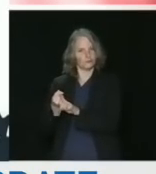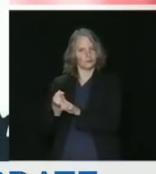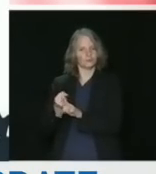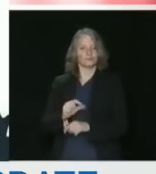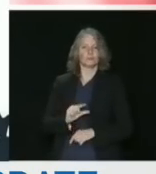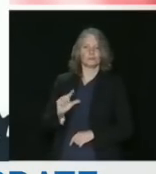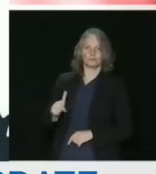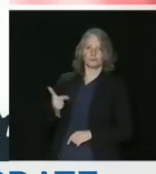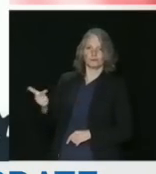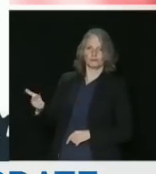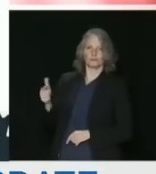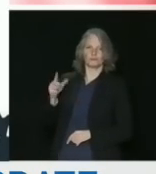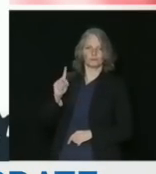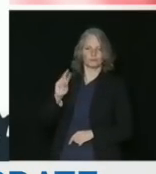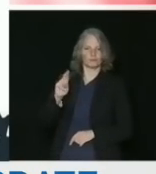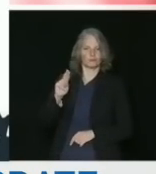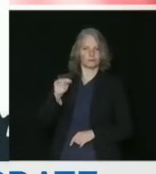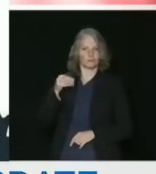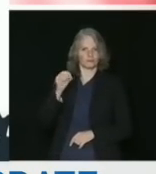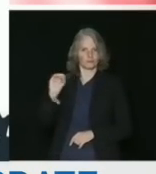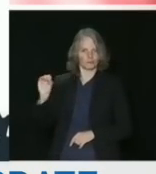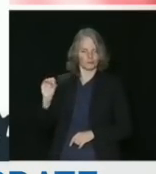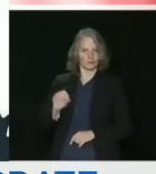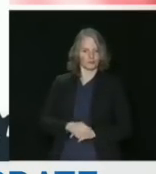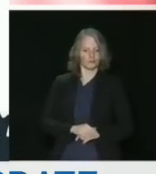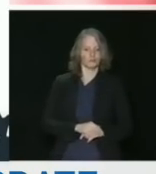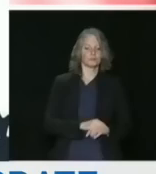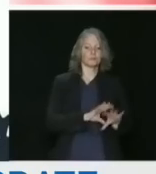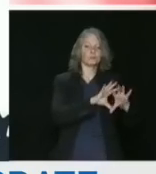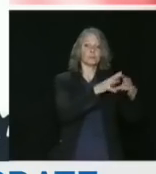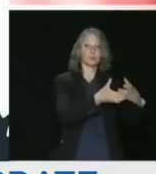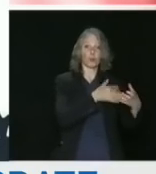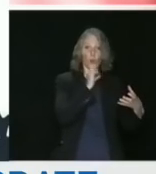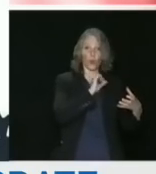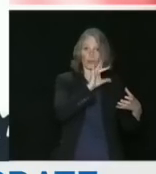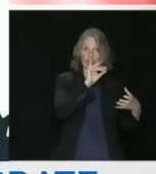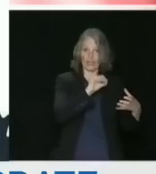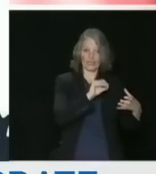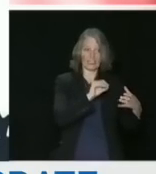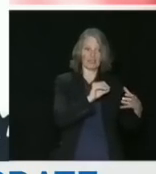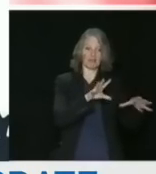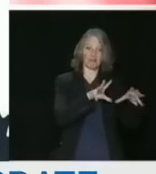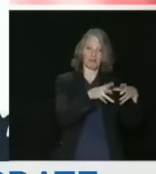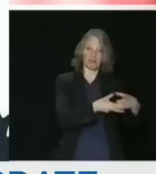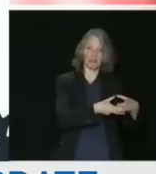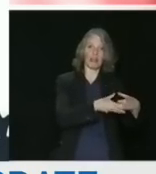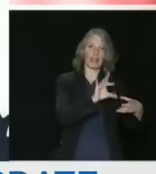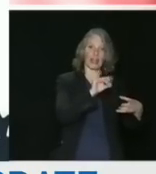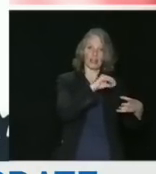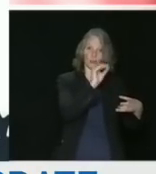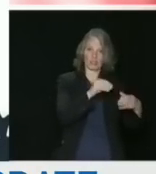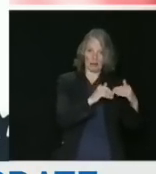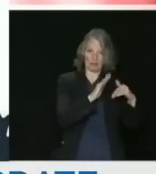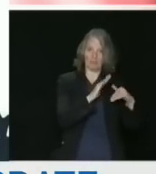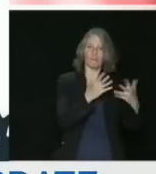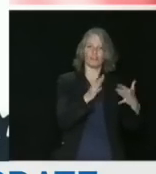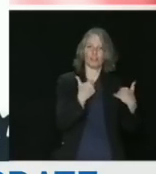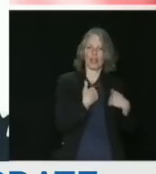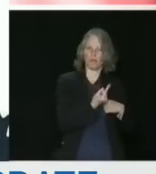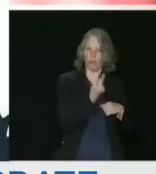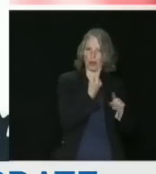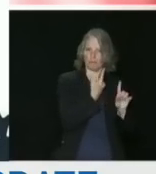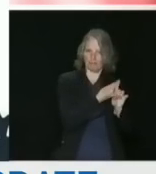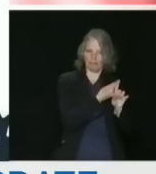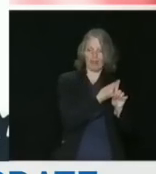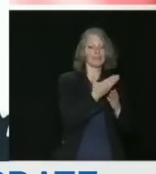Diapositive 7. Slide Plus de 7. 86% Over des adultes âgés de 86% of 80 adults ans aged ou 80 plus ont years reçu au or moins more une dose de have vaccin contre received